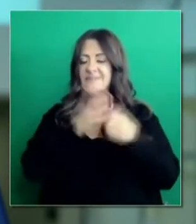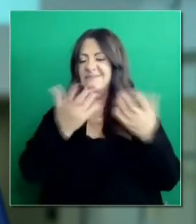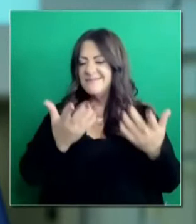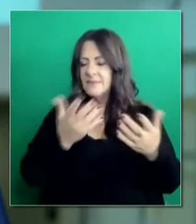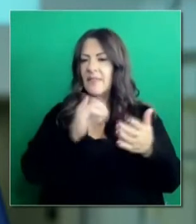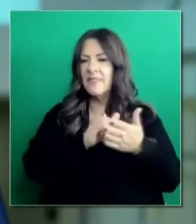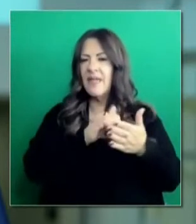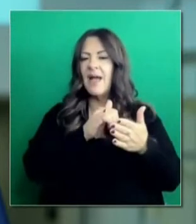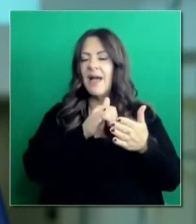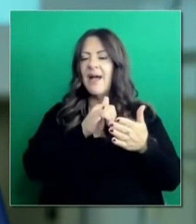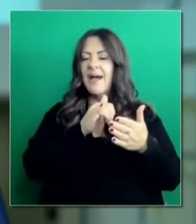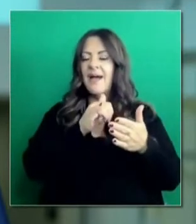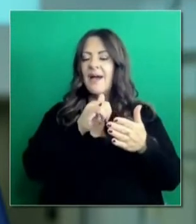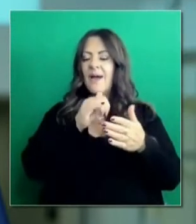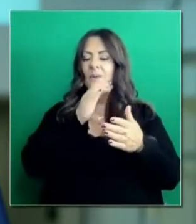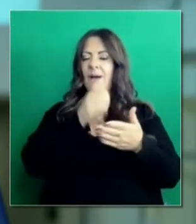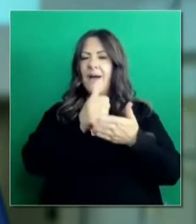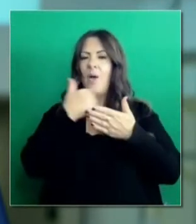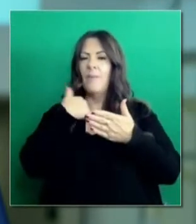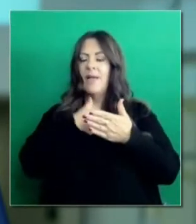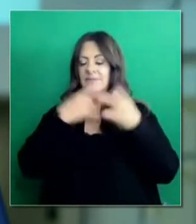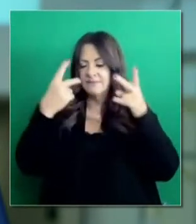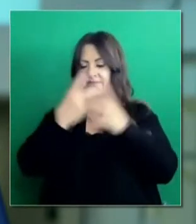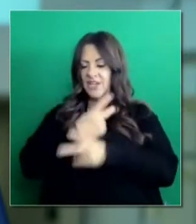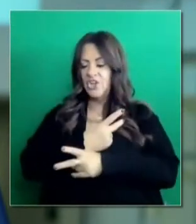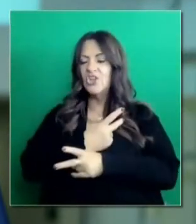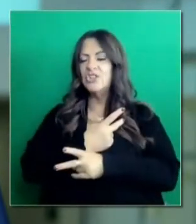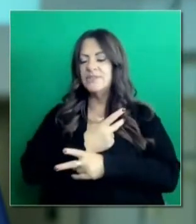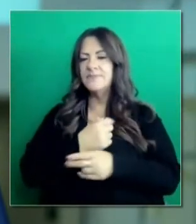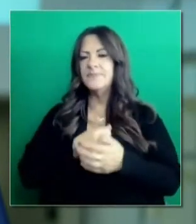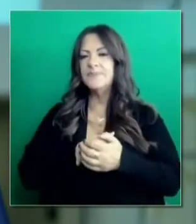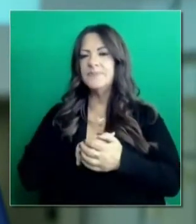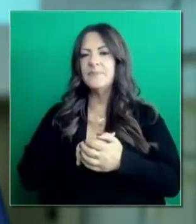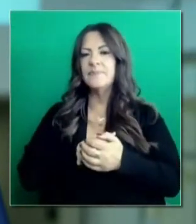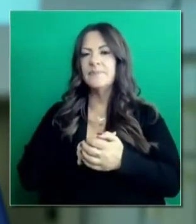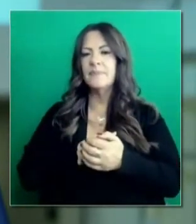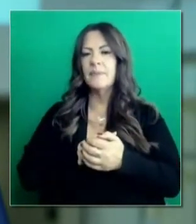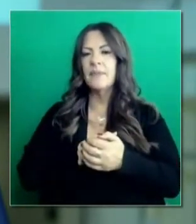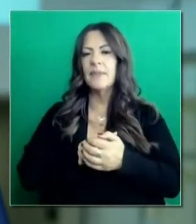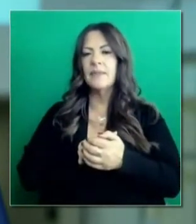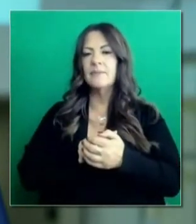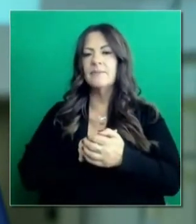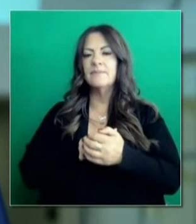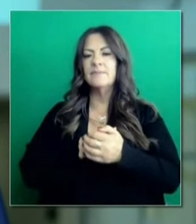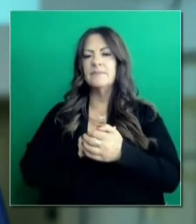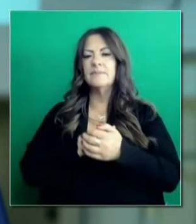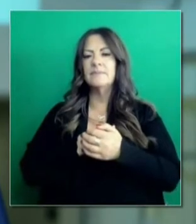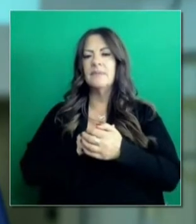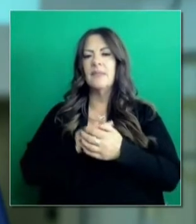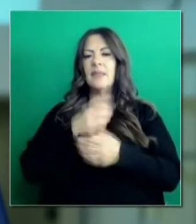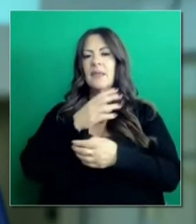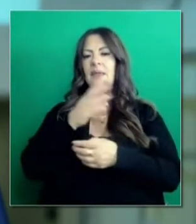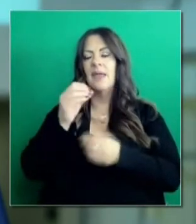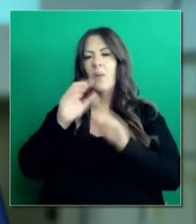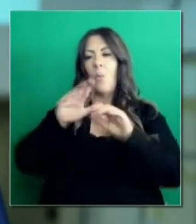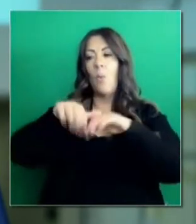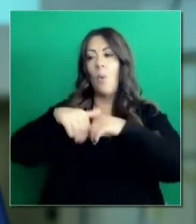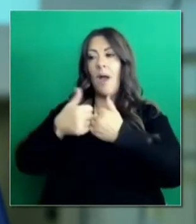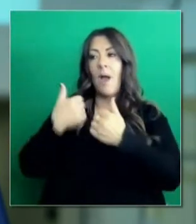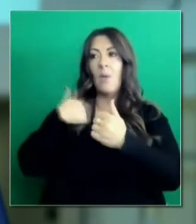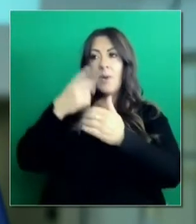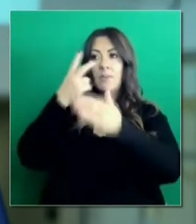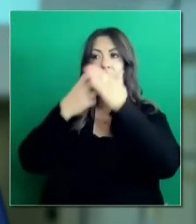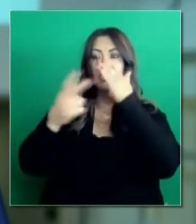these data points, the model, if you will, what goes in, the inputs into the projection available on